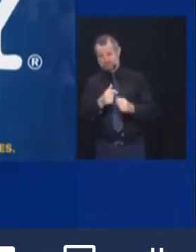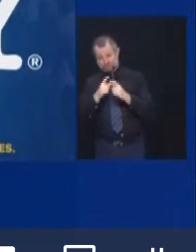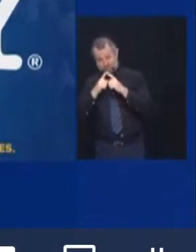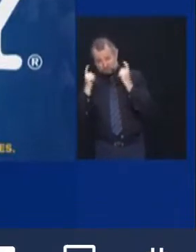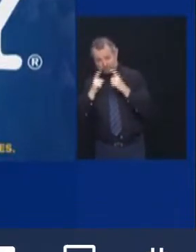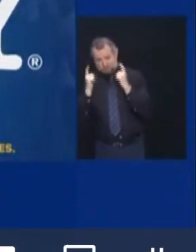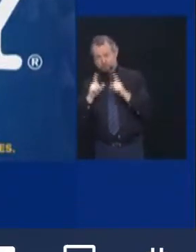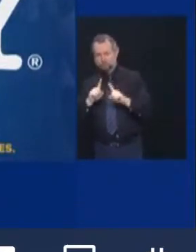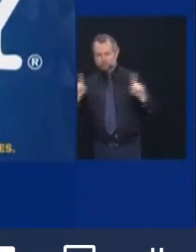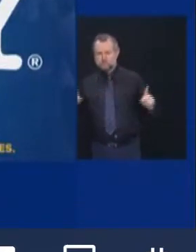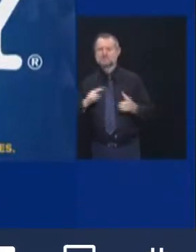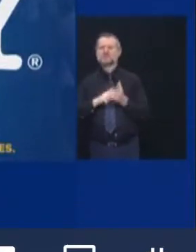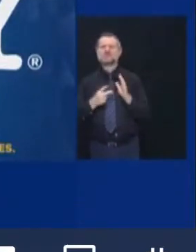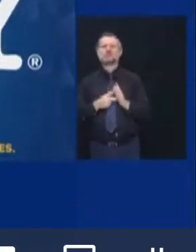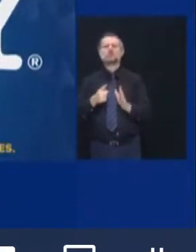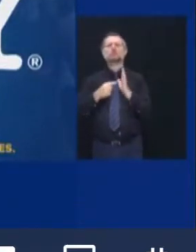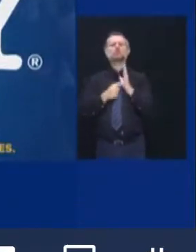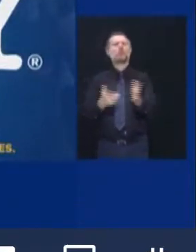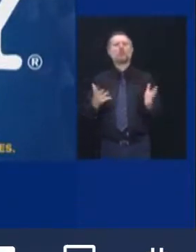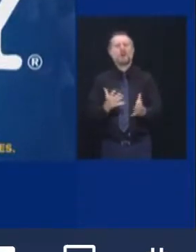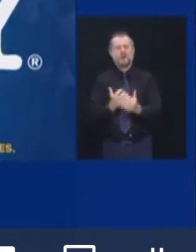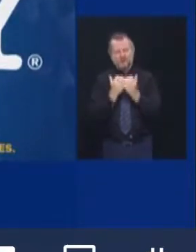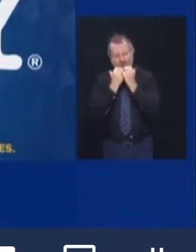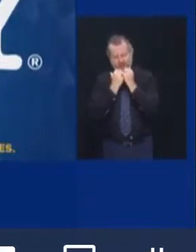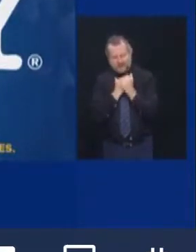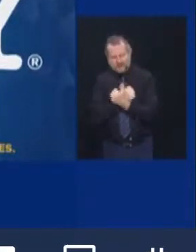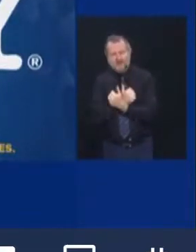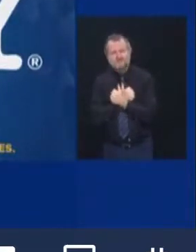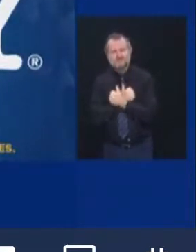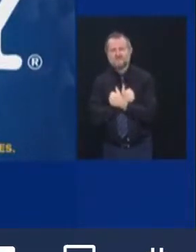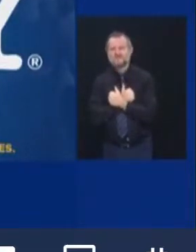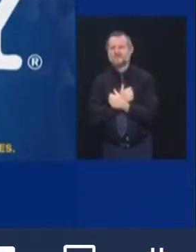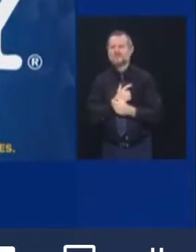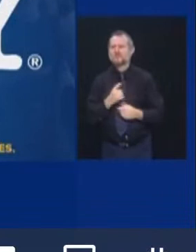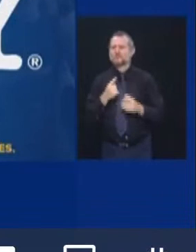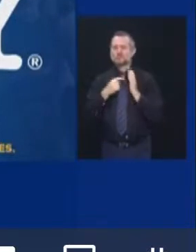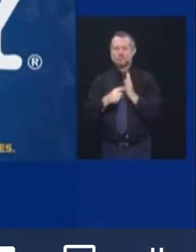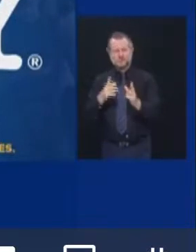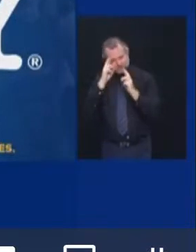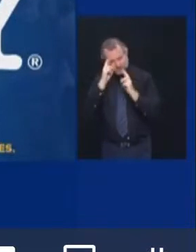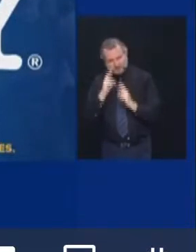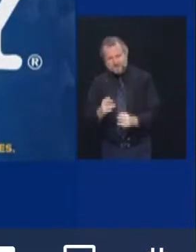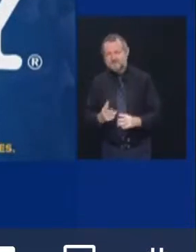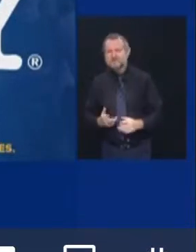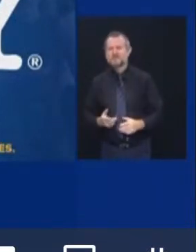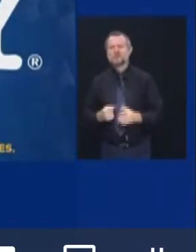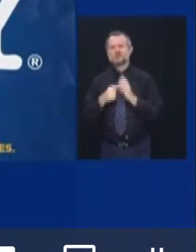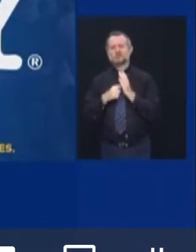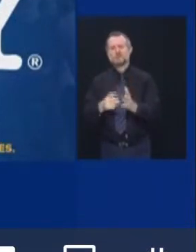of love, and it is out of respect, and it is out of humanity.